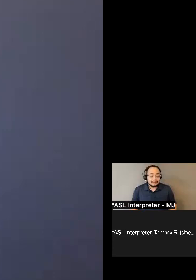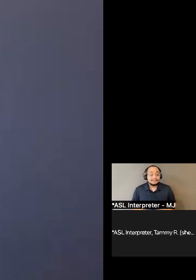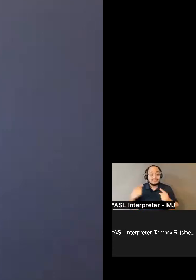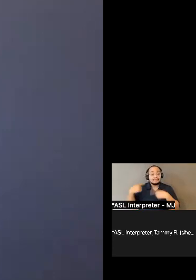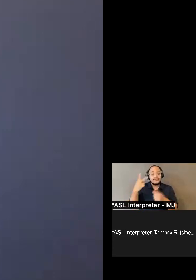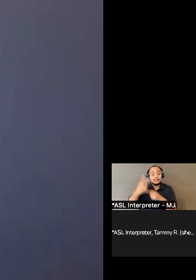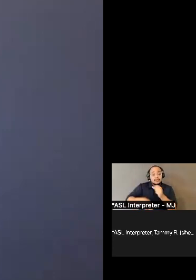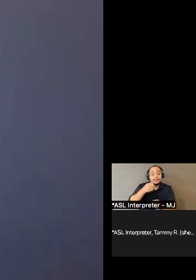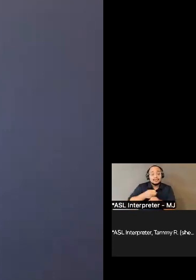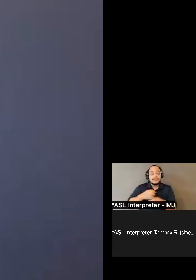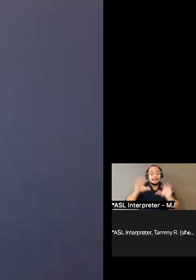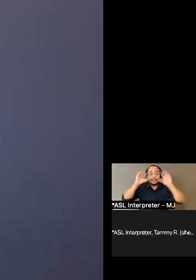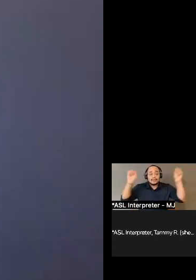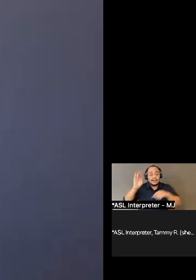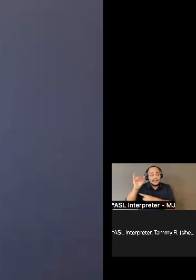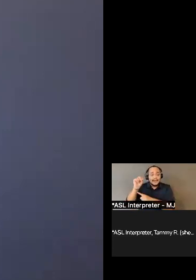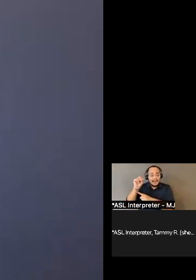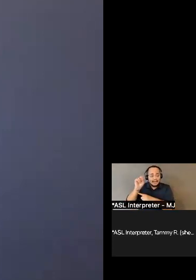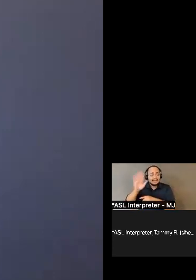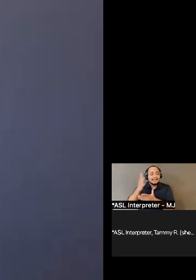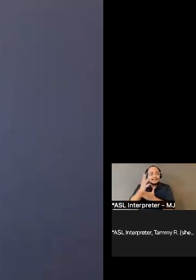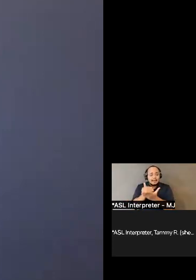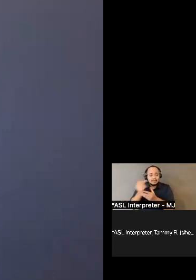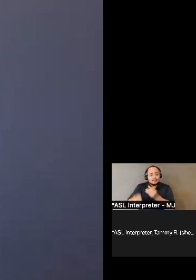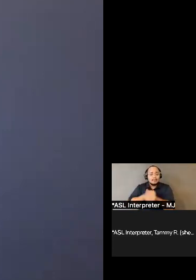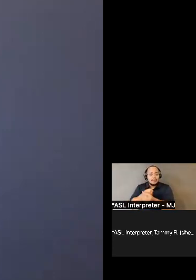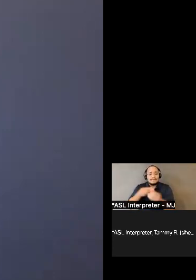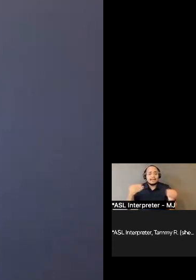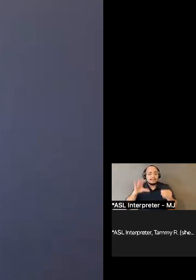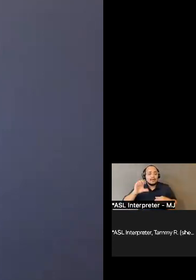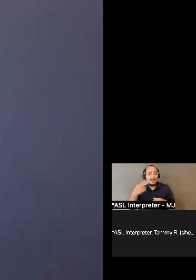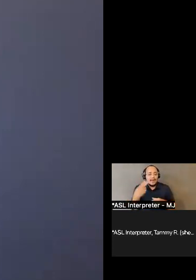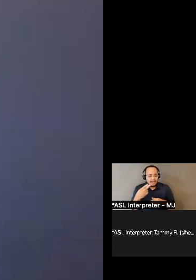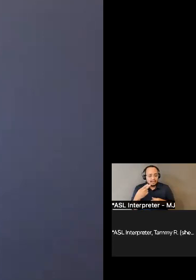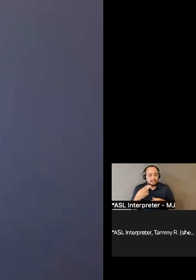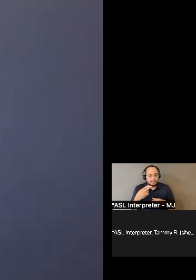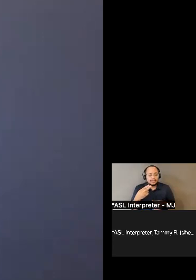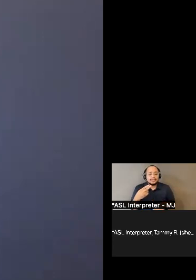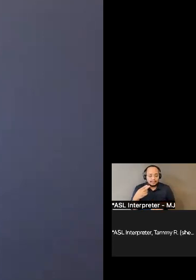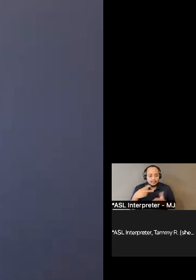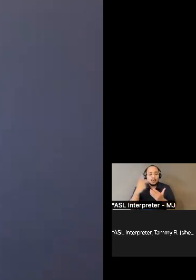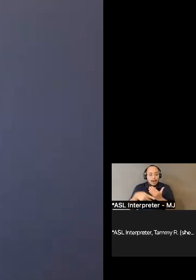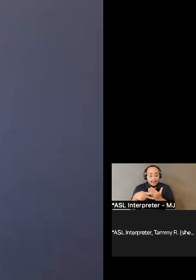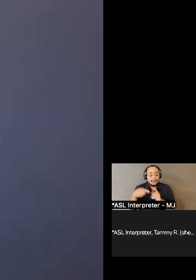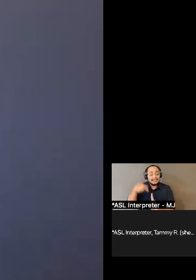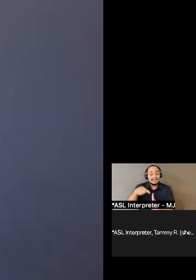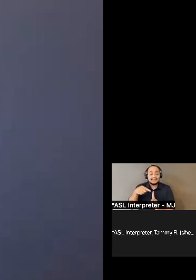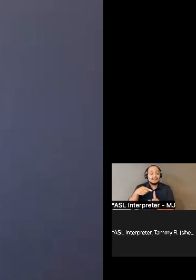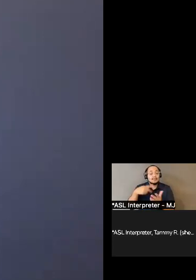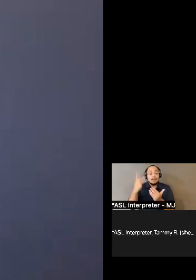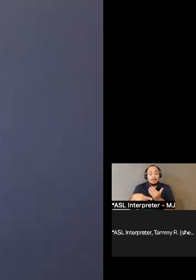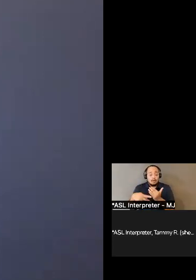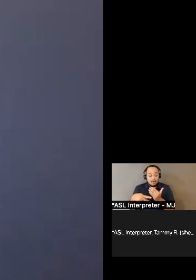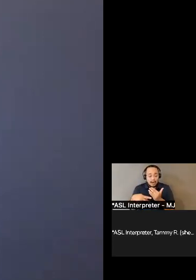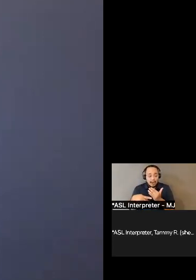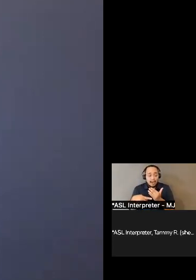has supported a $250 million flexible cash assistance program for FIPSA. This proposal has been championed by the